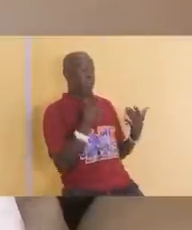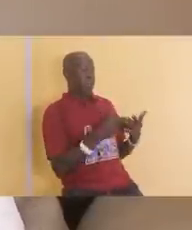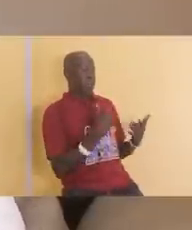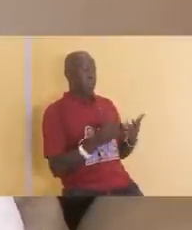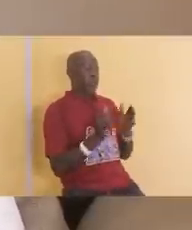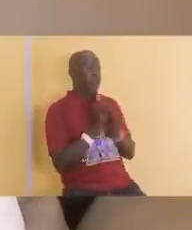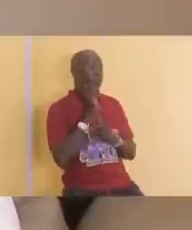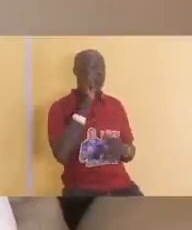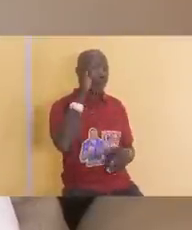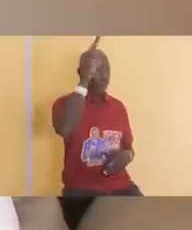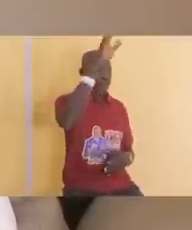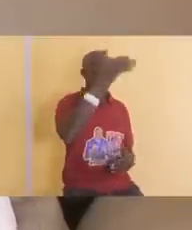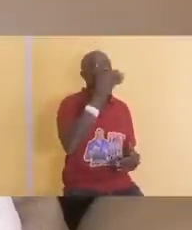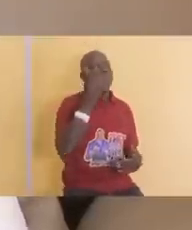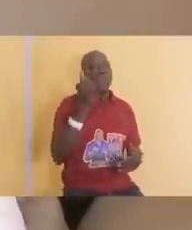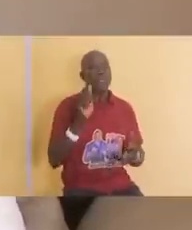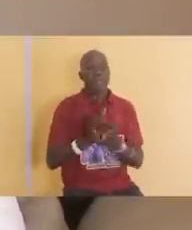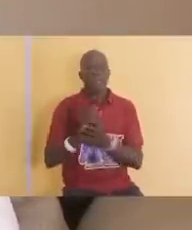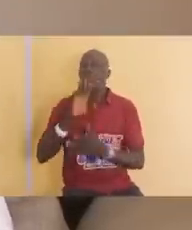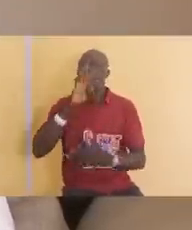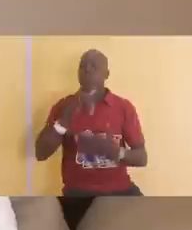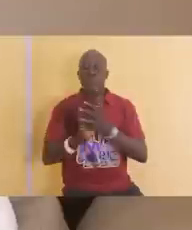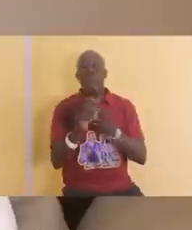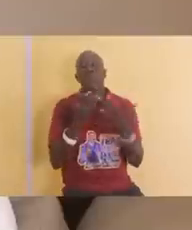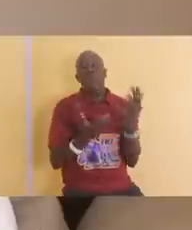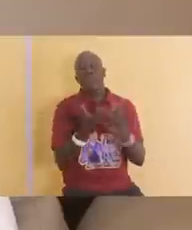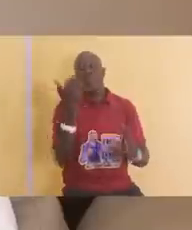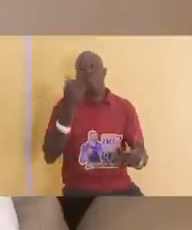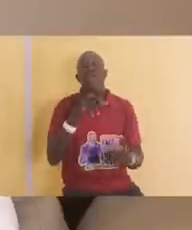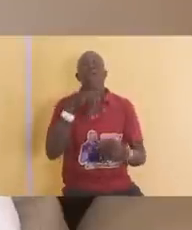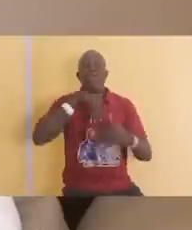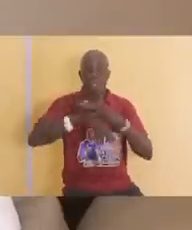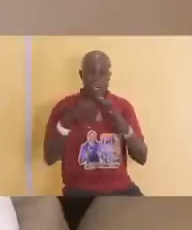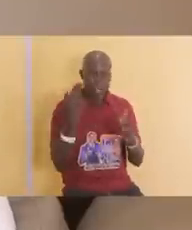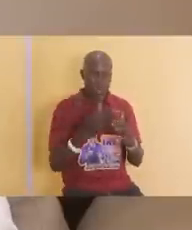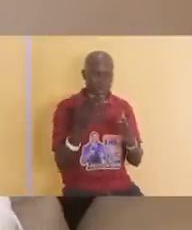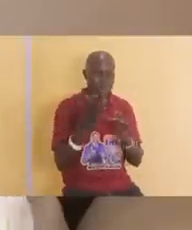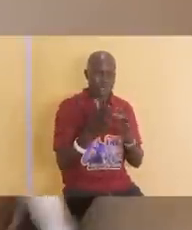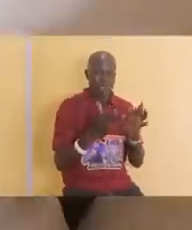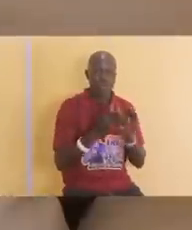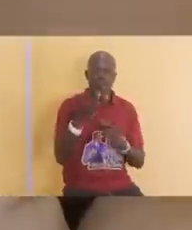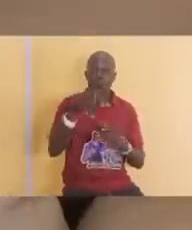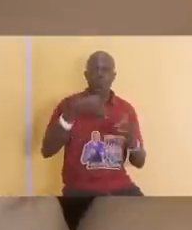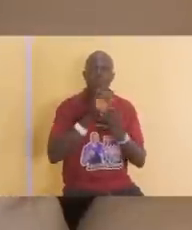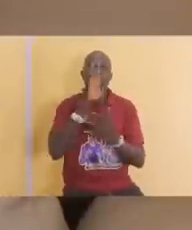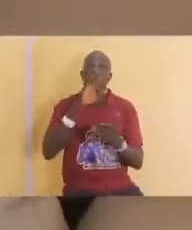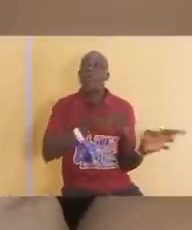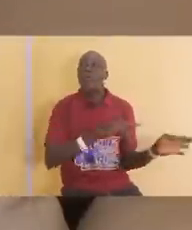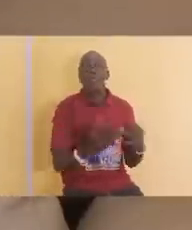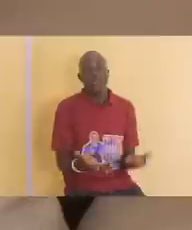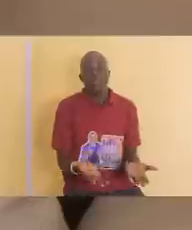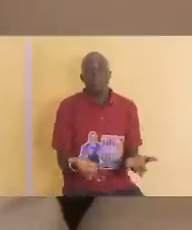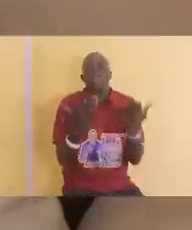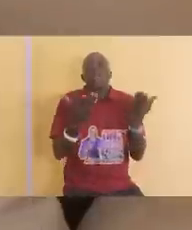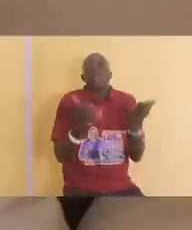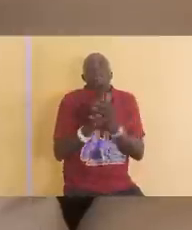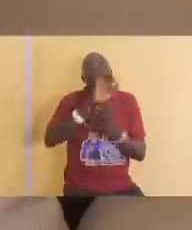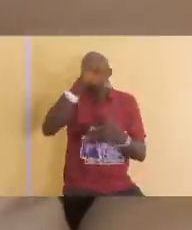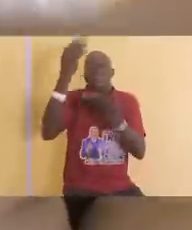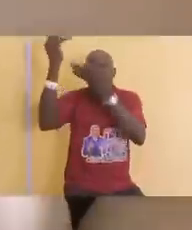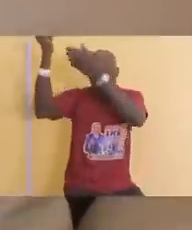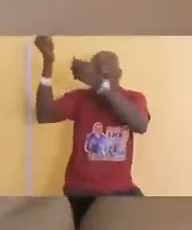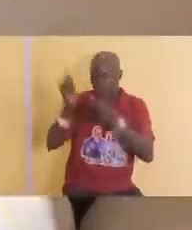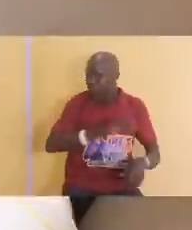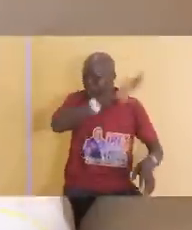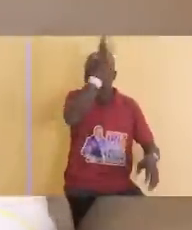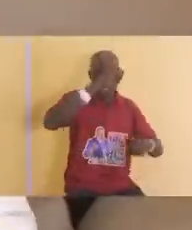it ojo ma re da your future is bright o papa jeyan you later be somebody ya gawa baya iwo to ti dide you that you rise o wa jade bo ni me